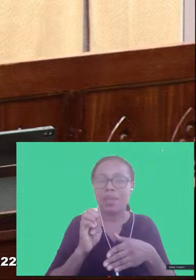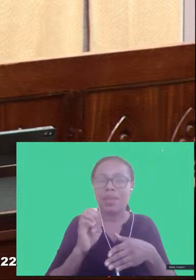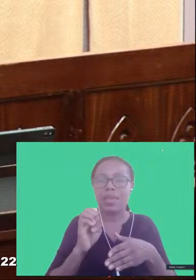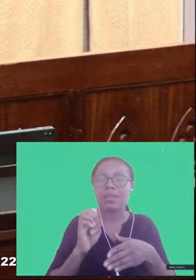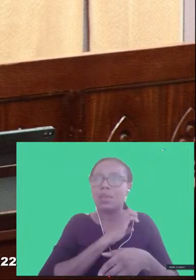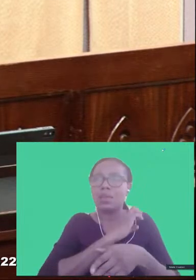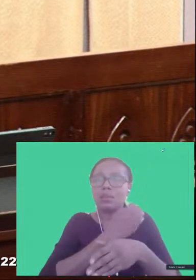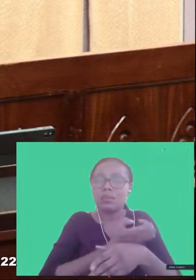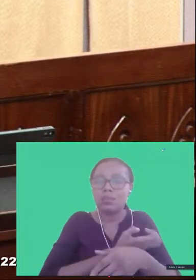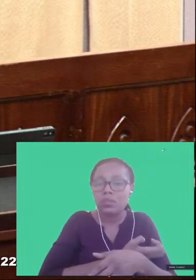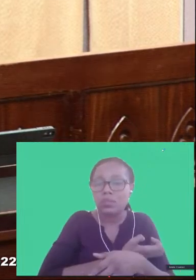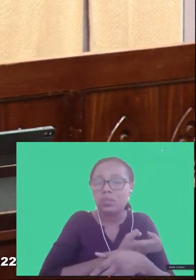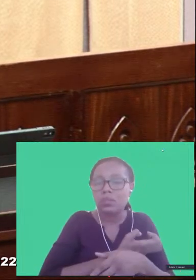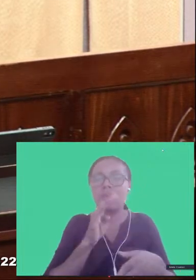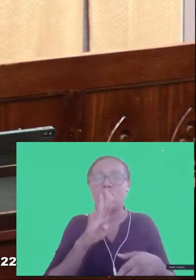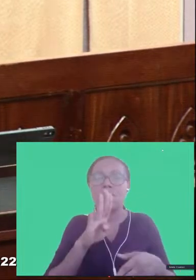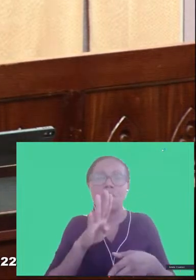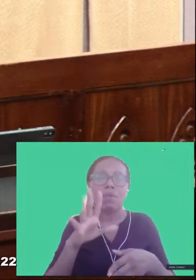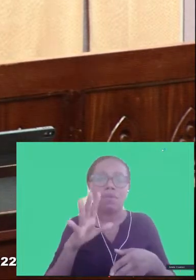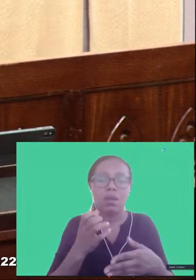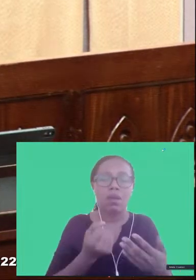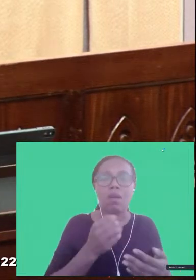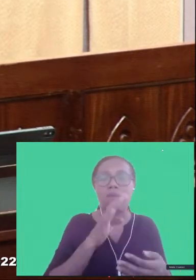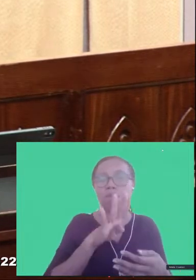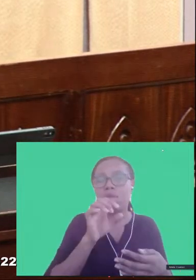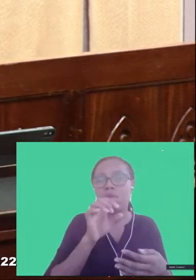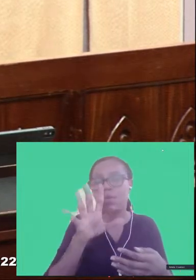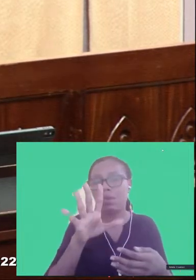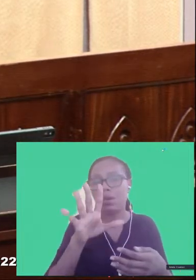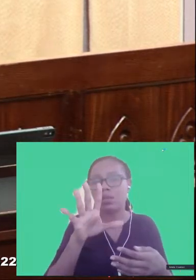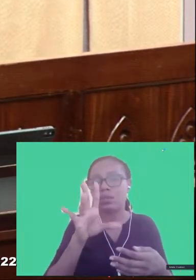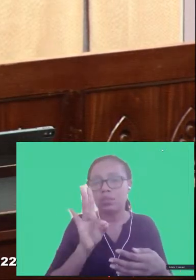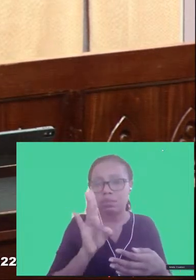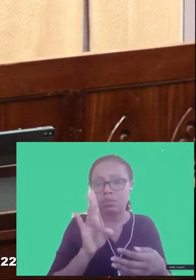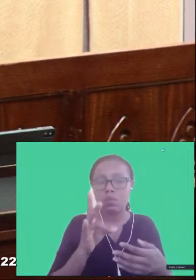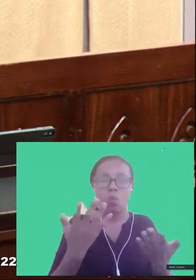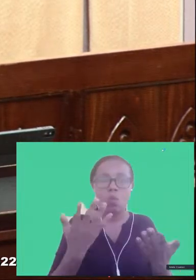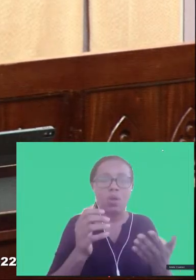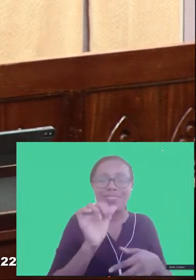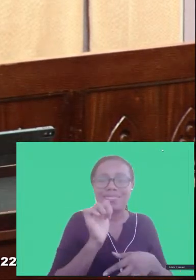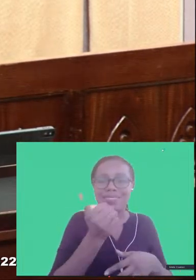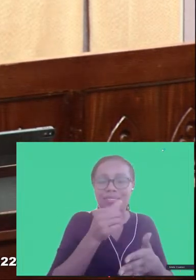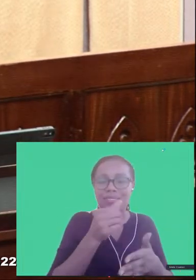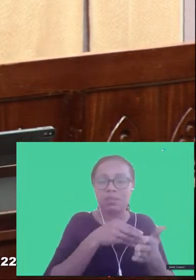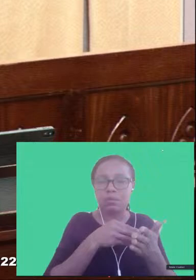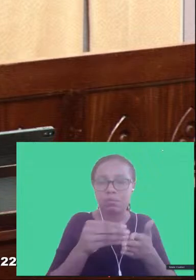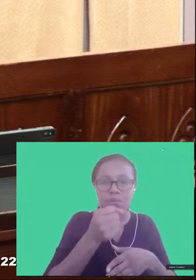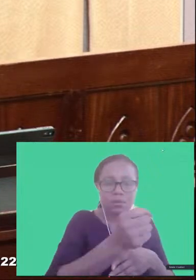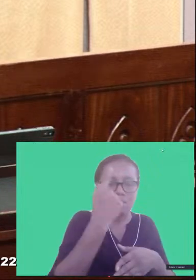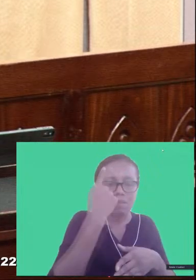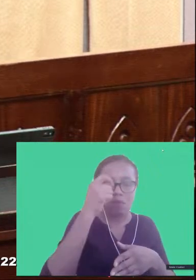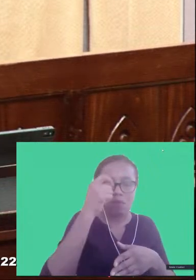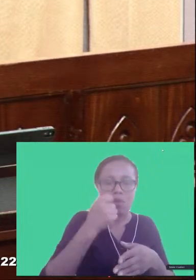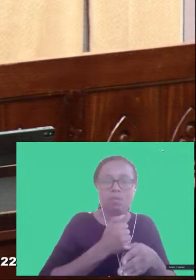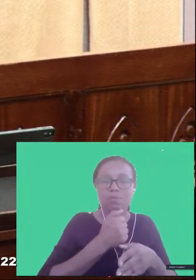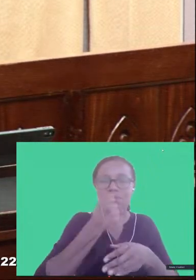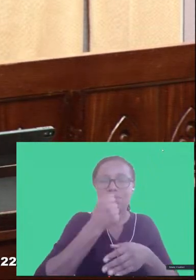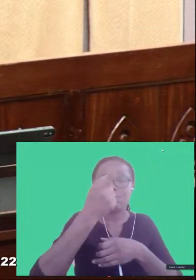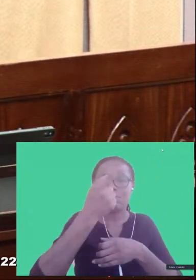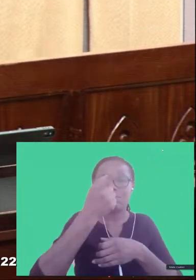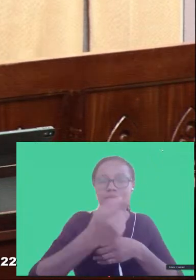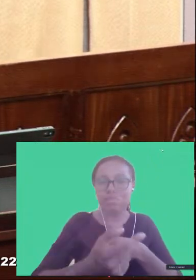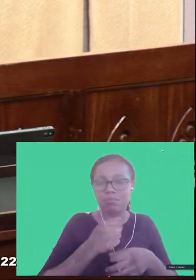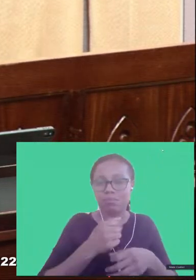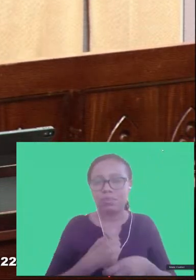allocated for the following year. And what is happening in the smart energy program, and how will that redound